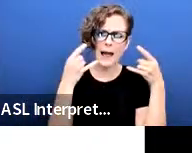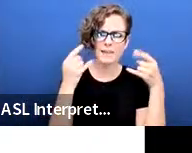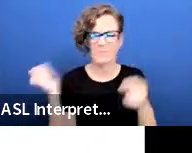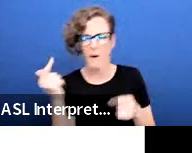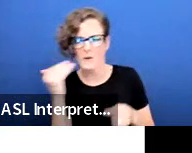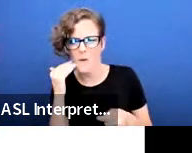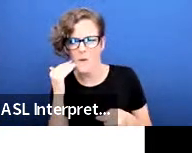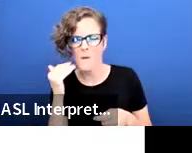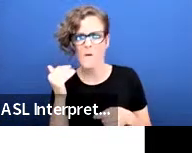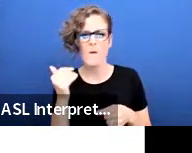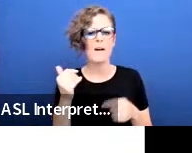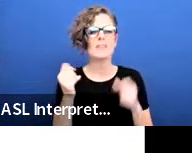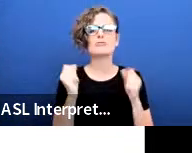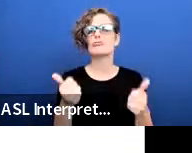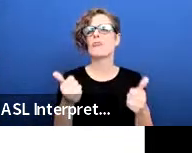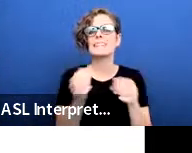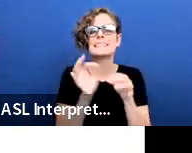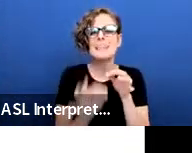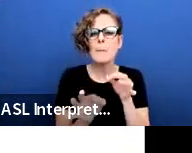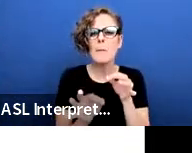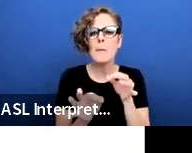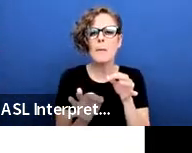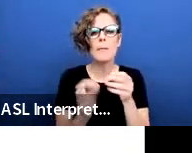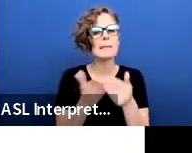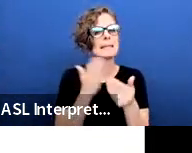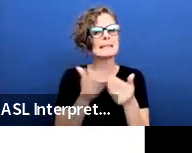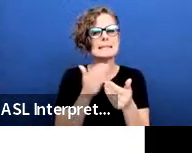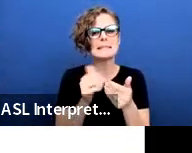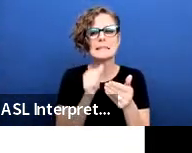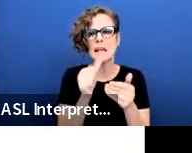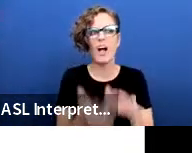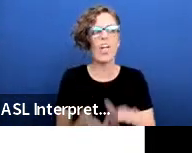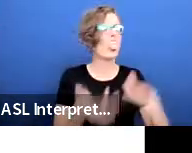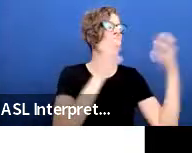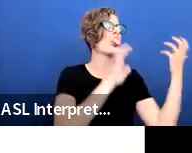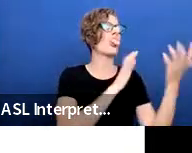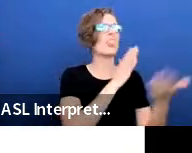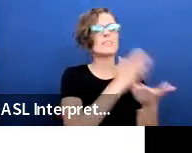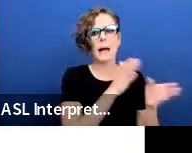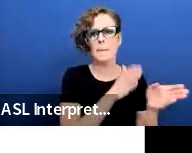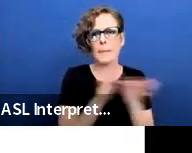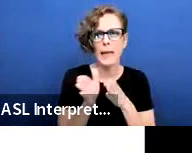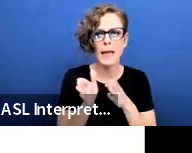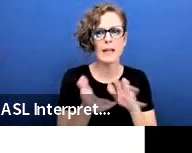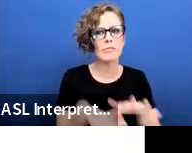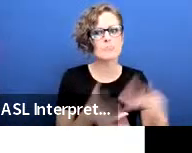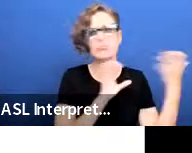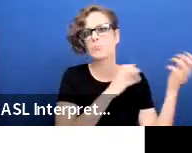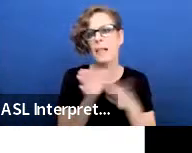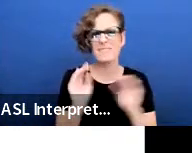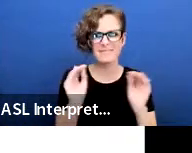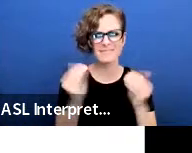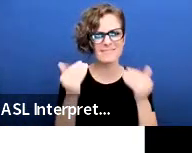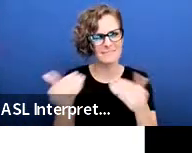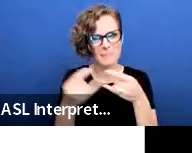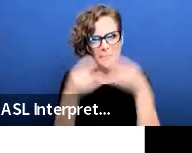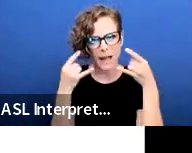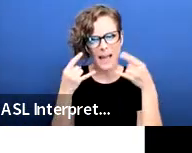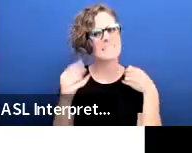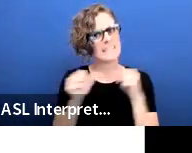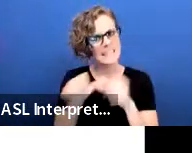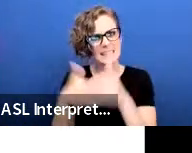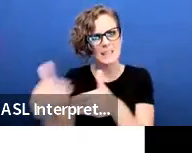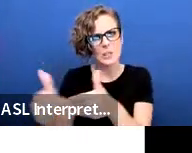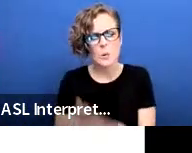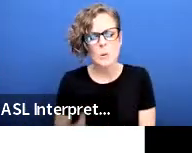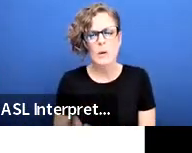great, simple, non-disruptive way to protect yourself. I mask all the time, even though I try to sort of, I'm out and about in a lot of